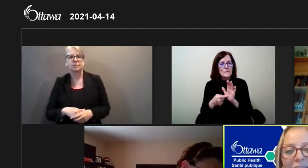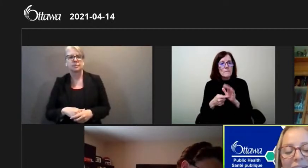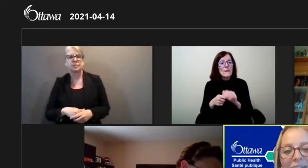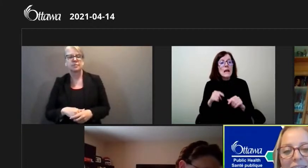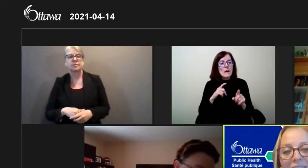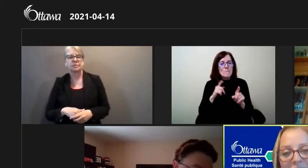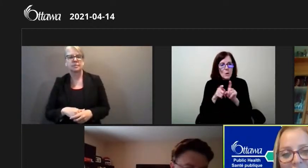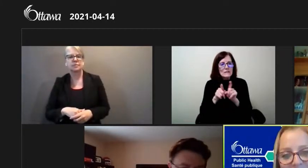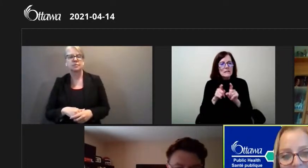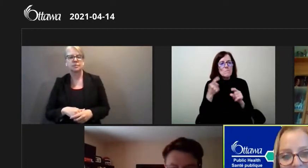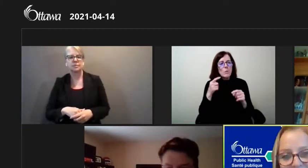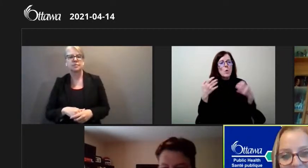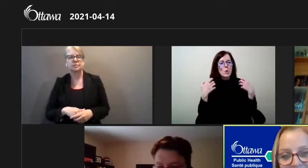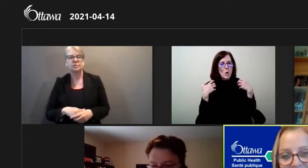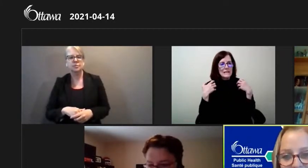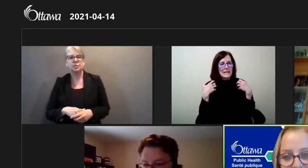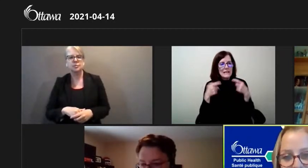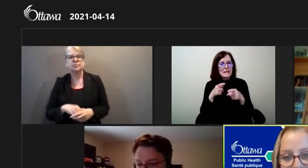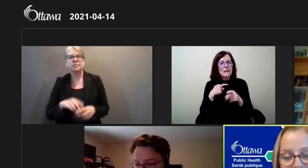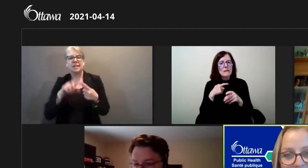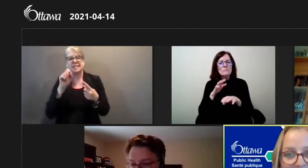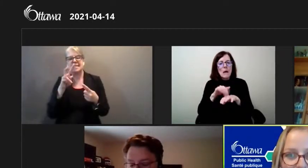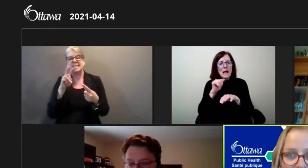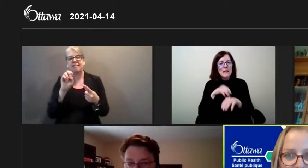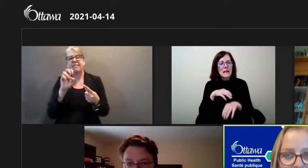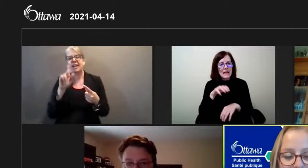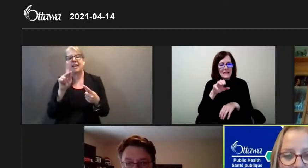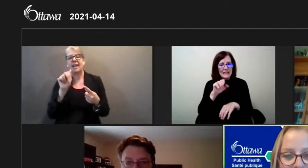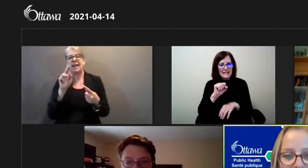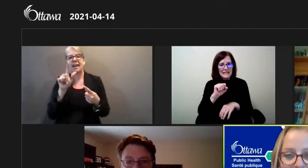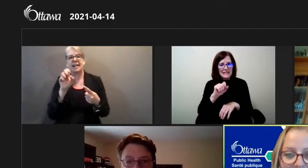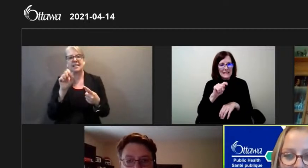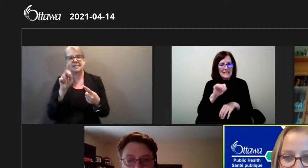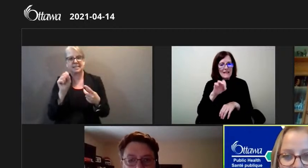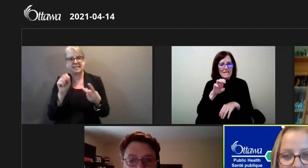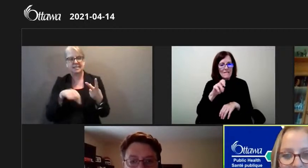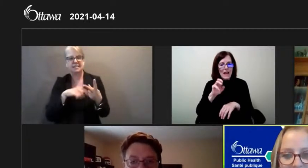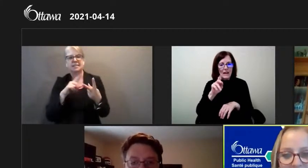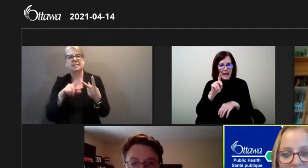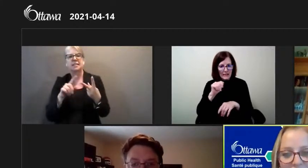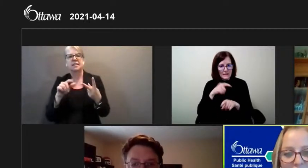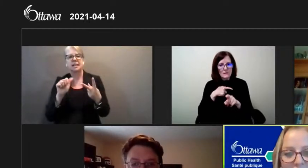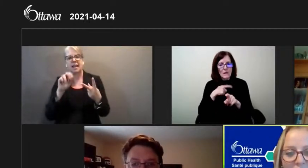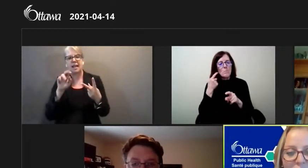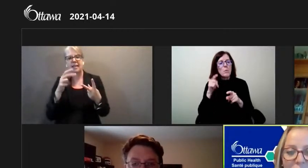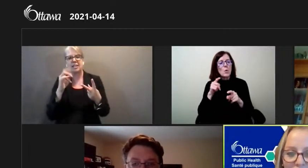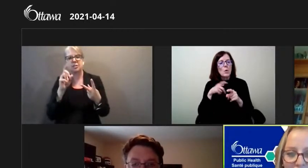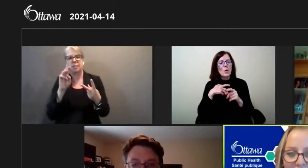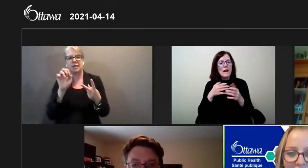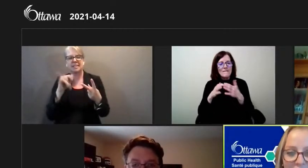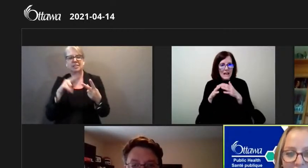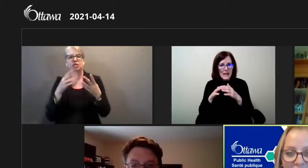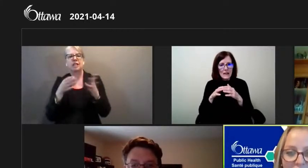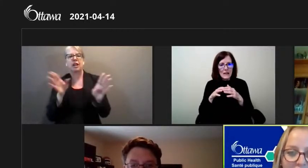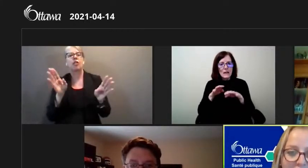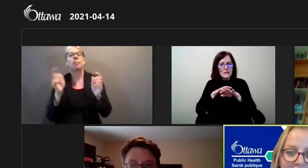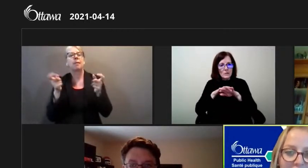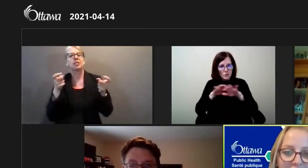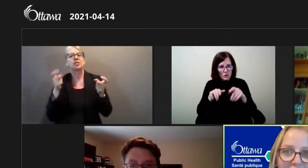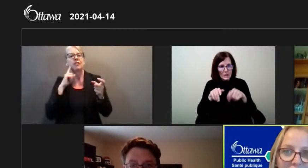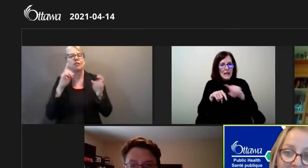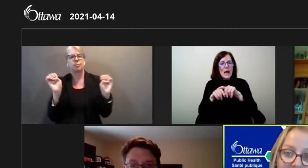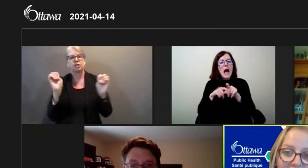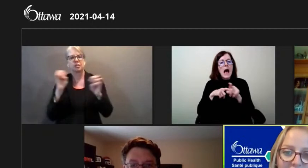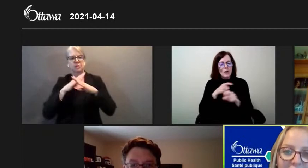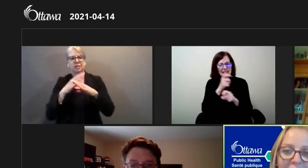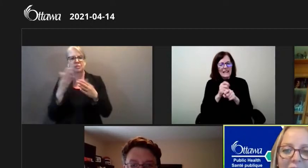We have also today Steve Kanalakis, Anthony DeMonte, General Manager of Emergency Protective Services,